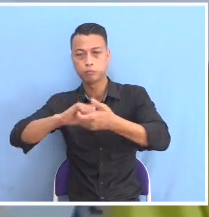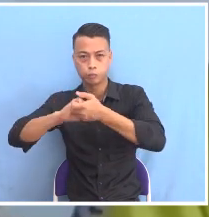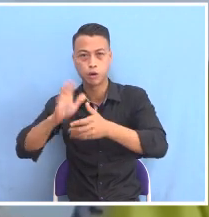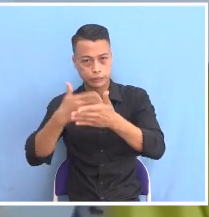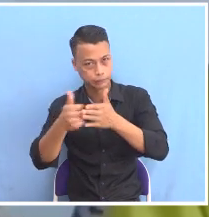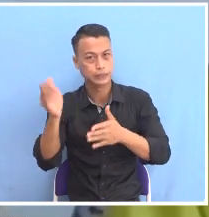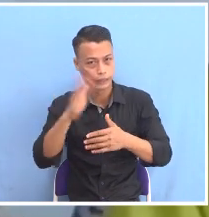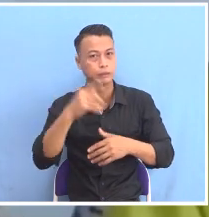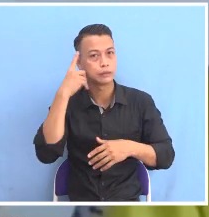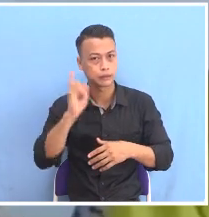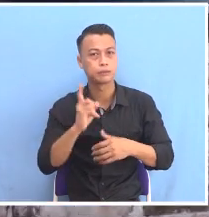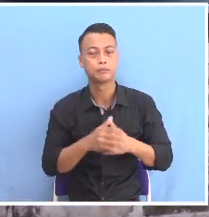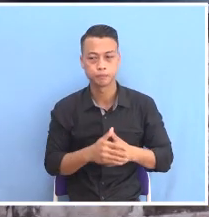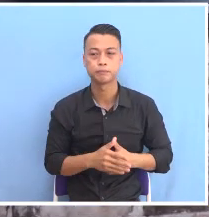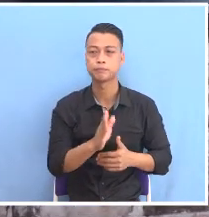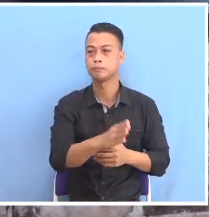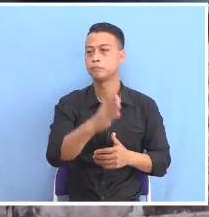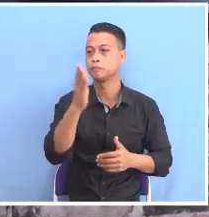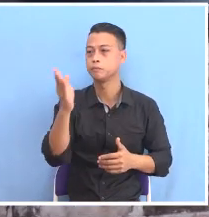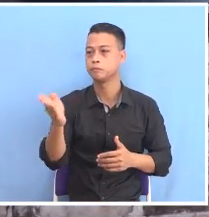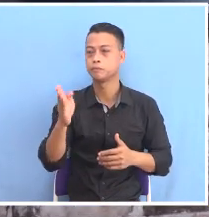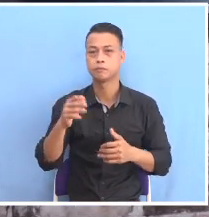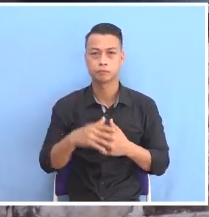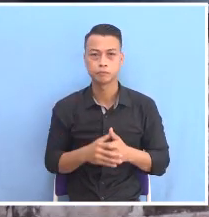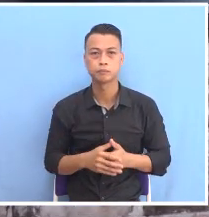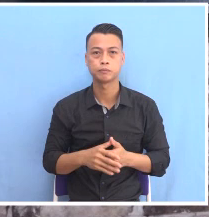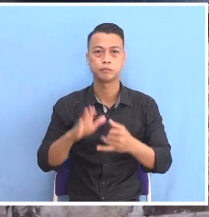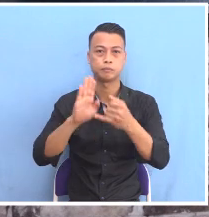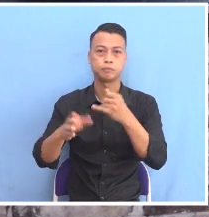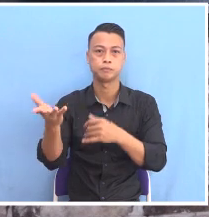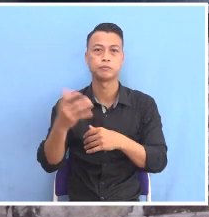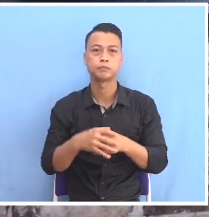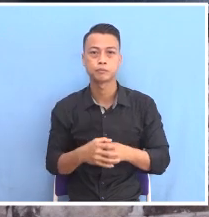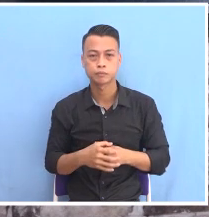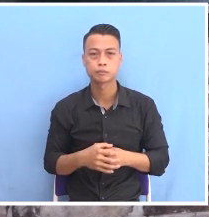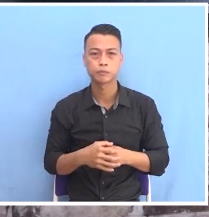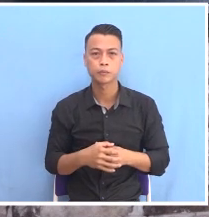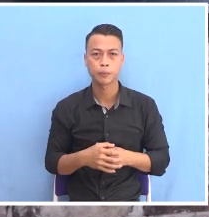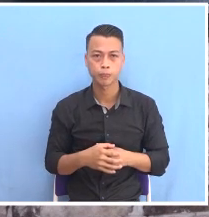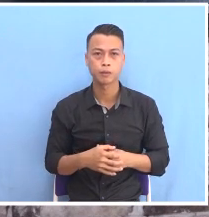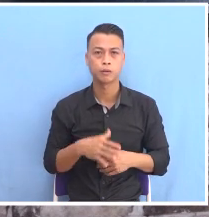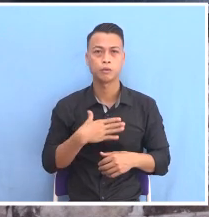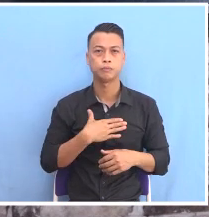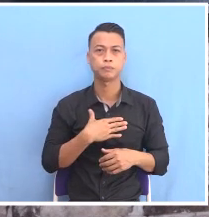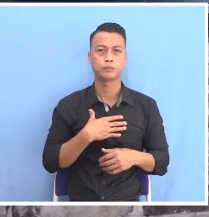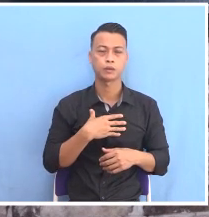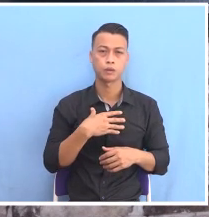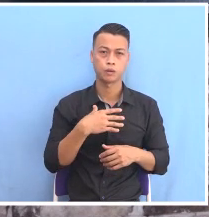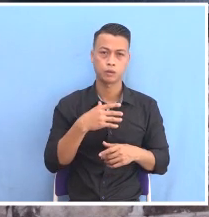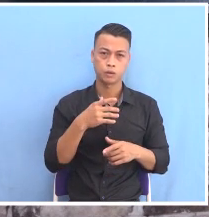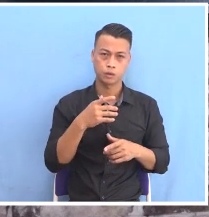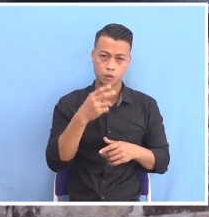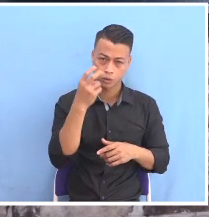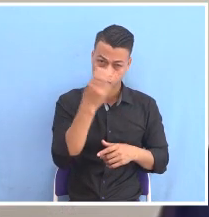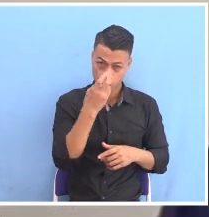chin chin swin ni chin ba de pyo chin ba de a lo dr min so u naw song ni gung chou pyo bi ba khnya long jong ye kan na ko jano a phi thwa ko jano su